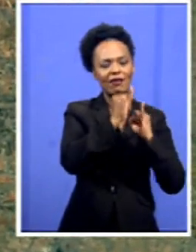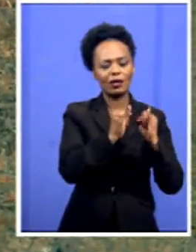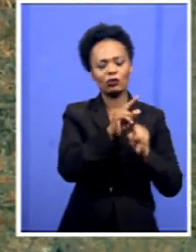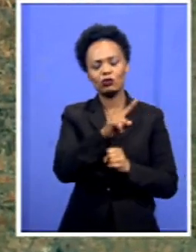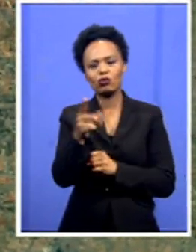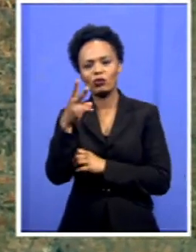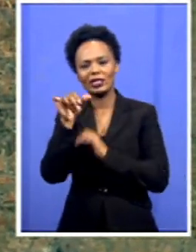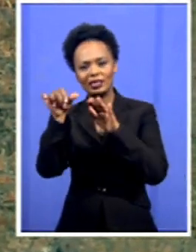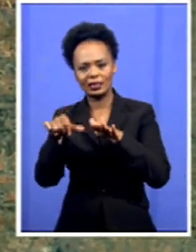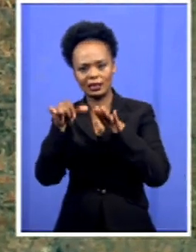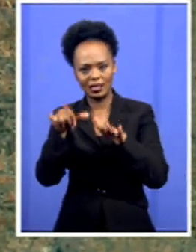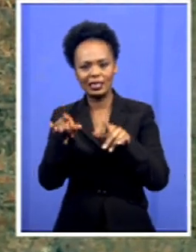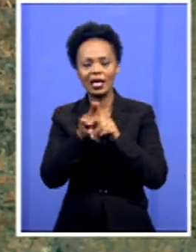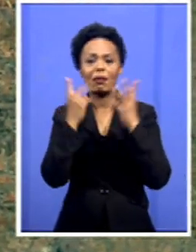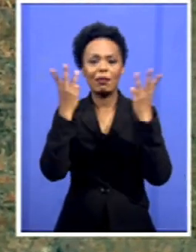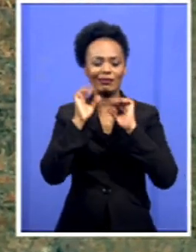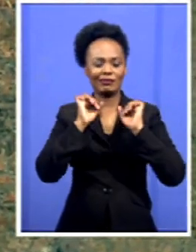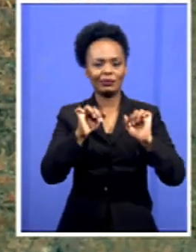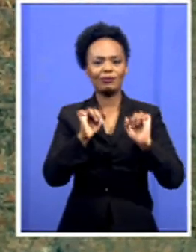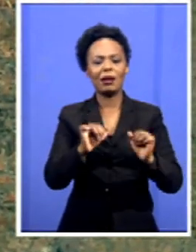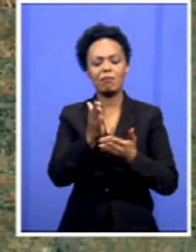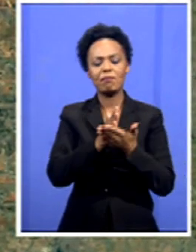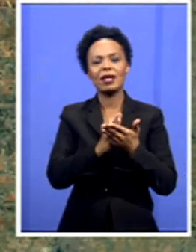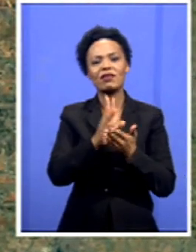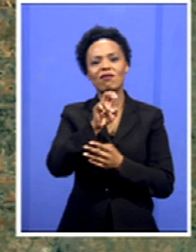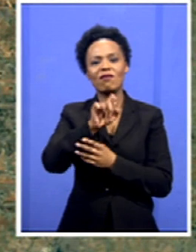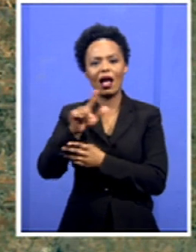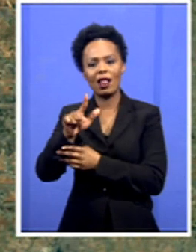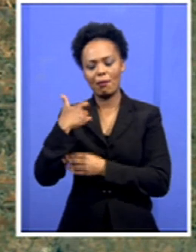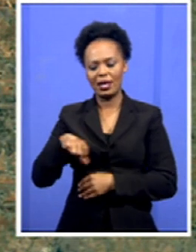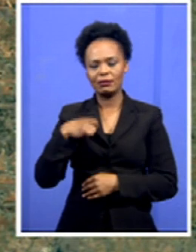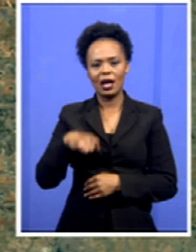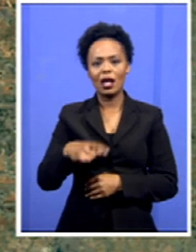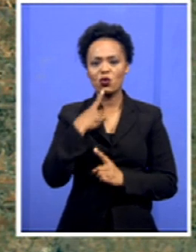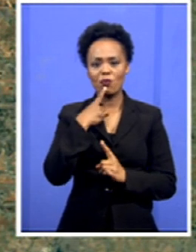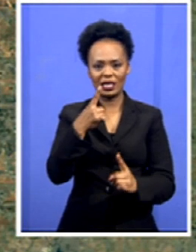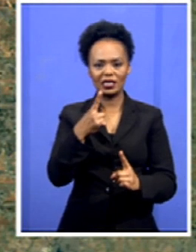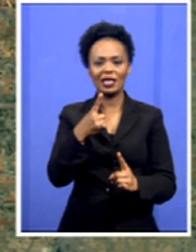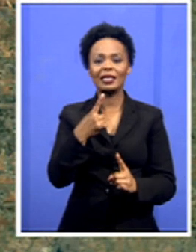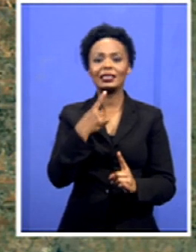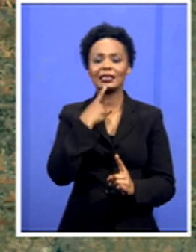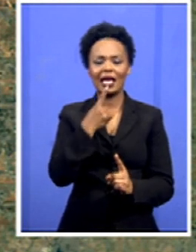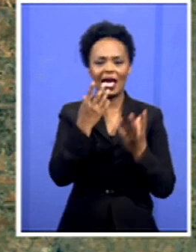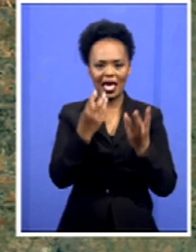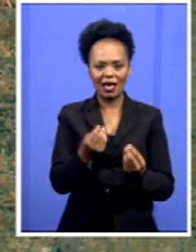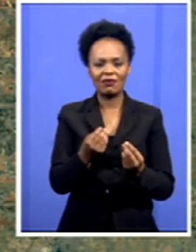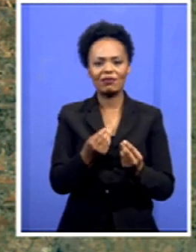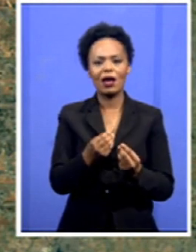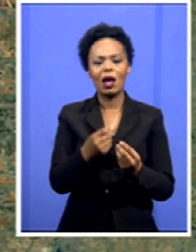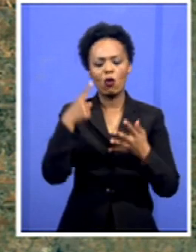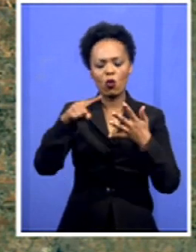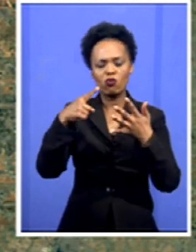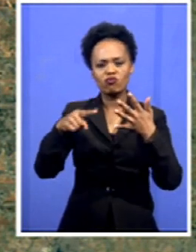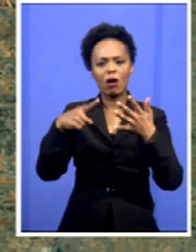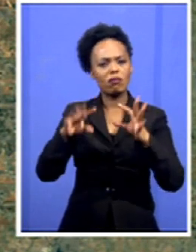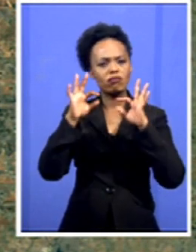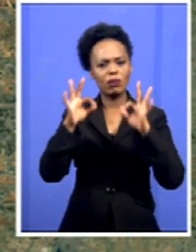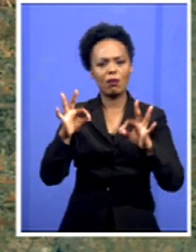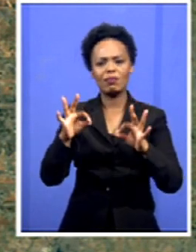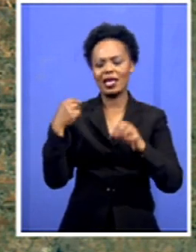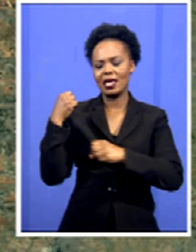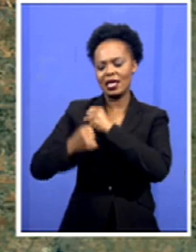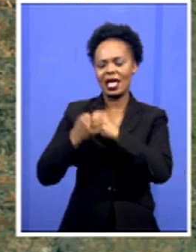bit of the population dynamics in the Midva municipality. You did mention that it has got consecutive audits for 7 years, so they have done well